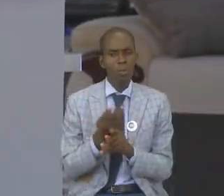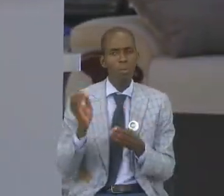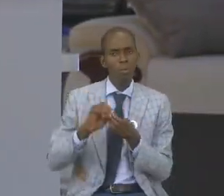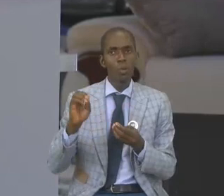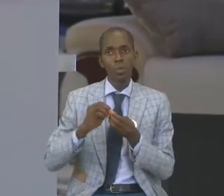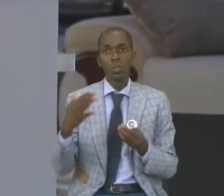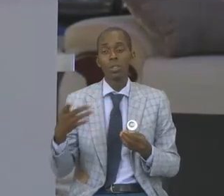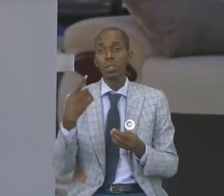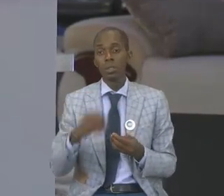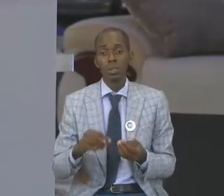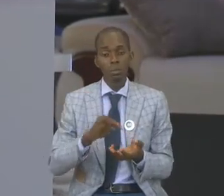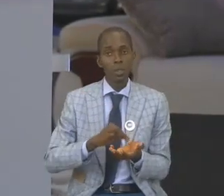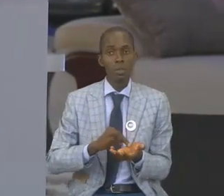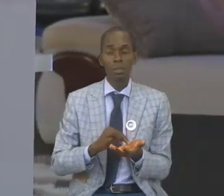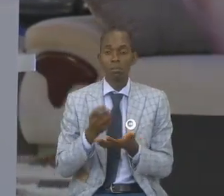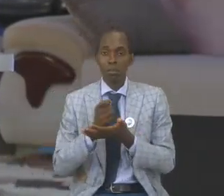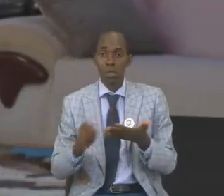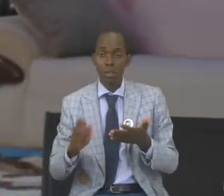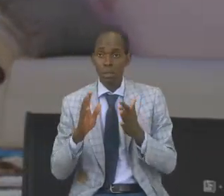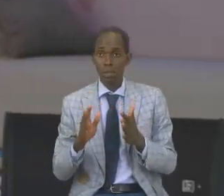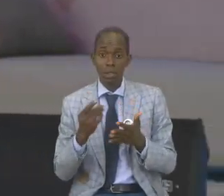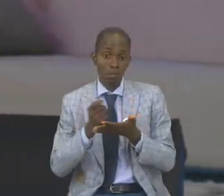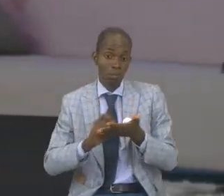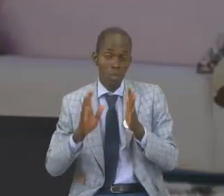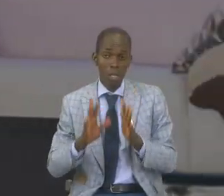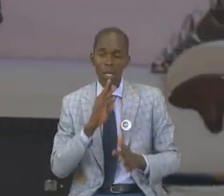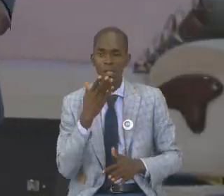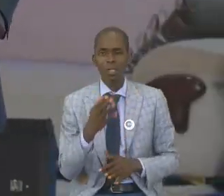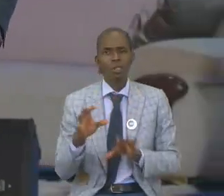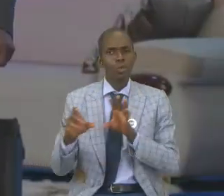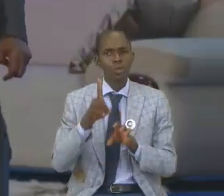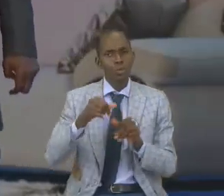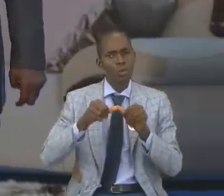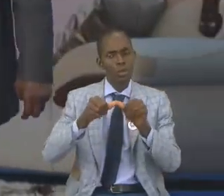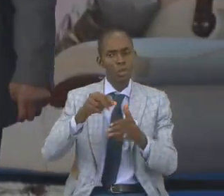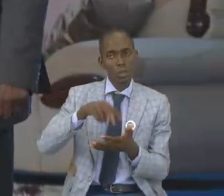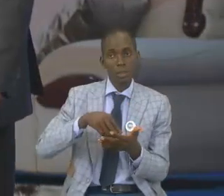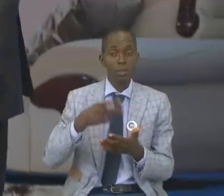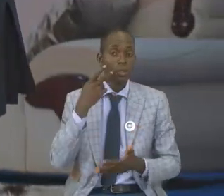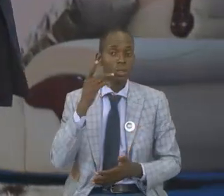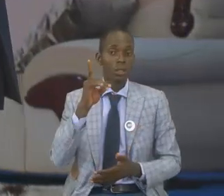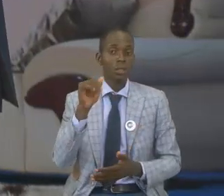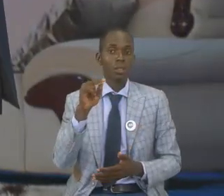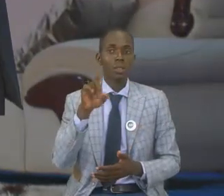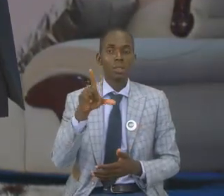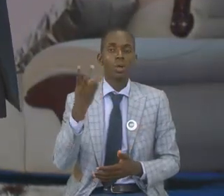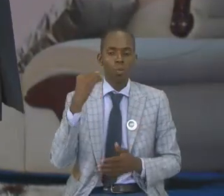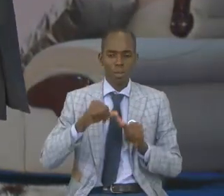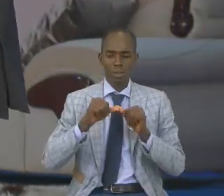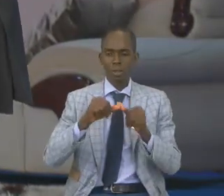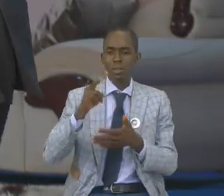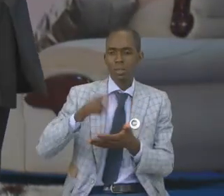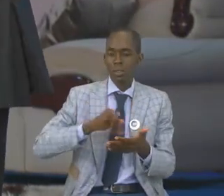there. Do you read? Daniel was still reading. He was still studying, even at the age